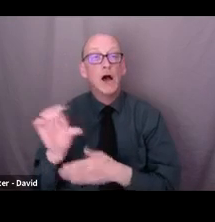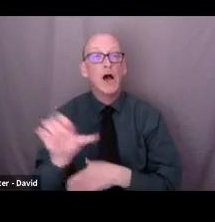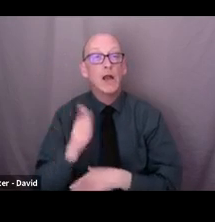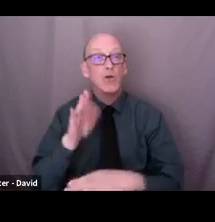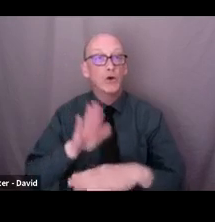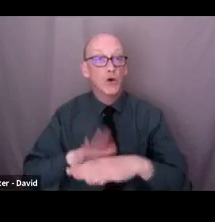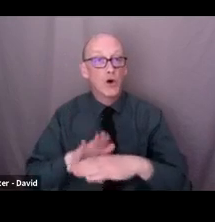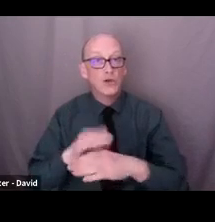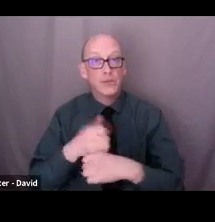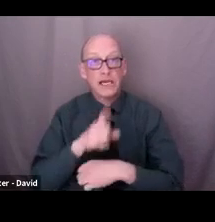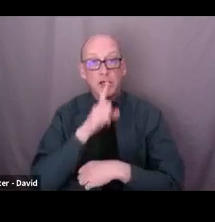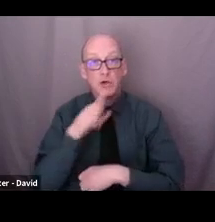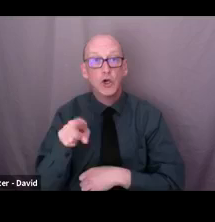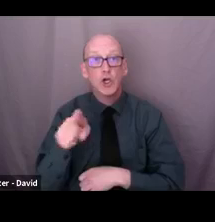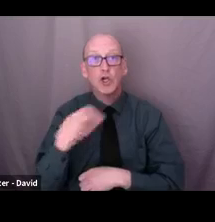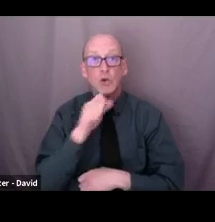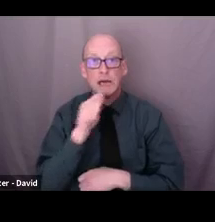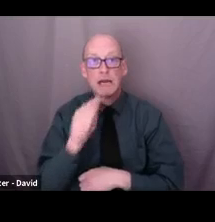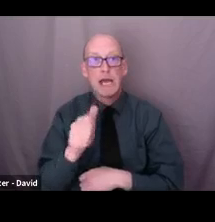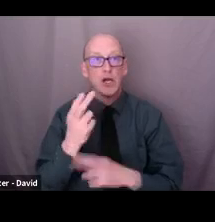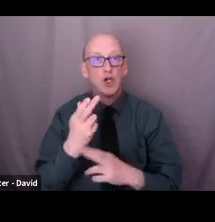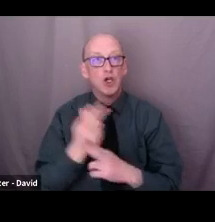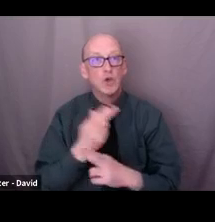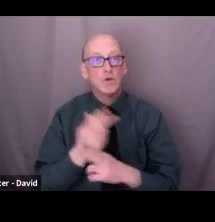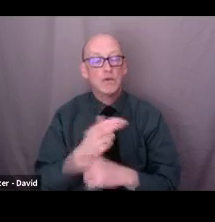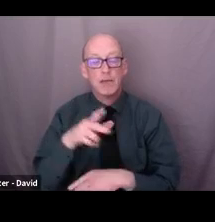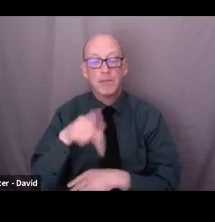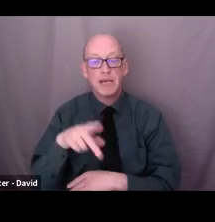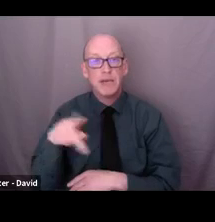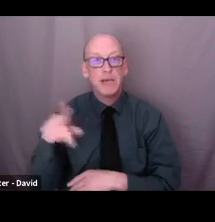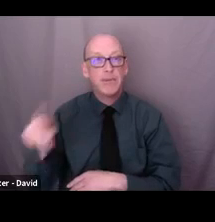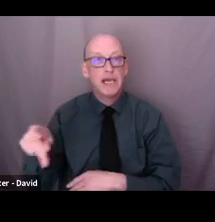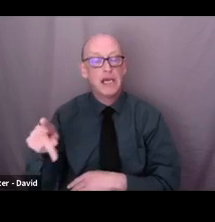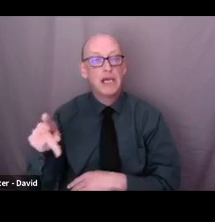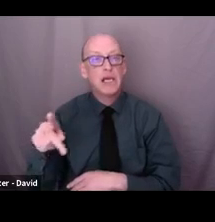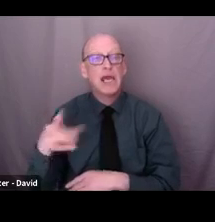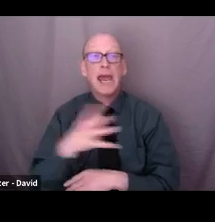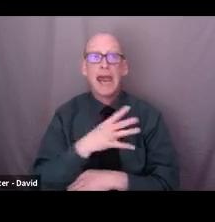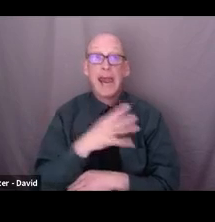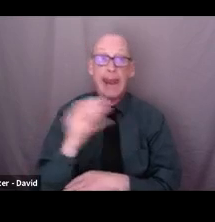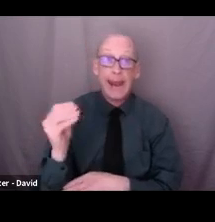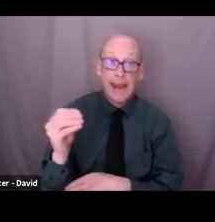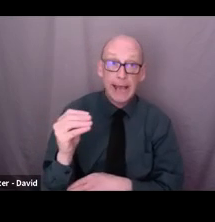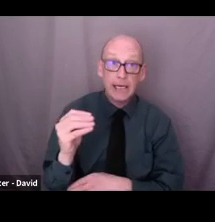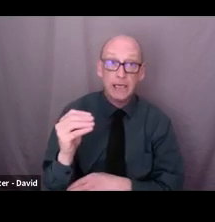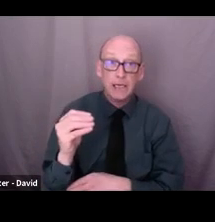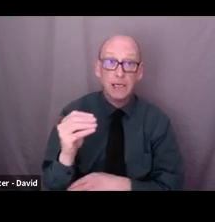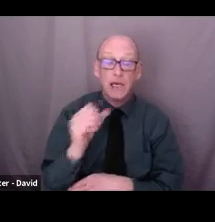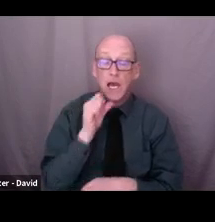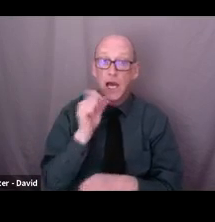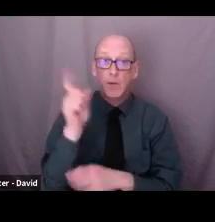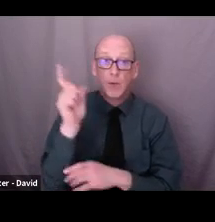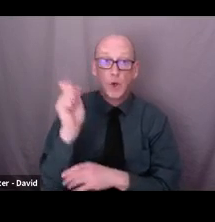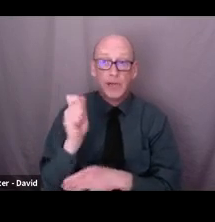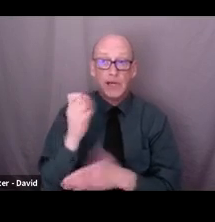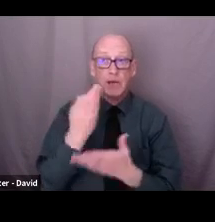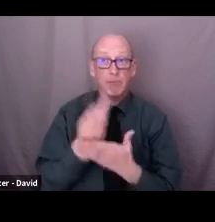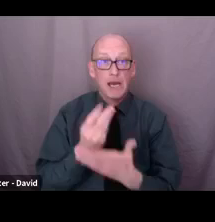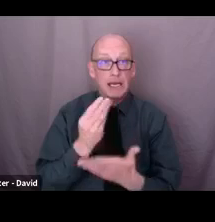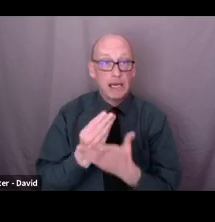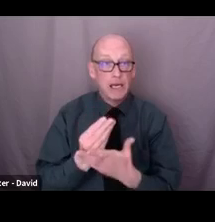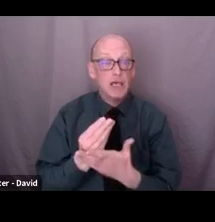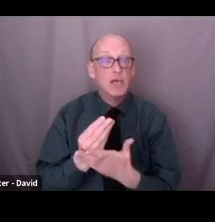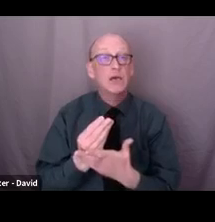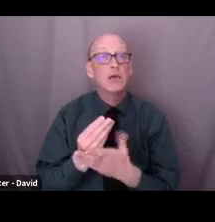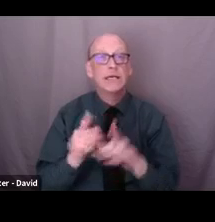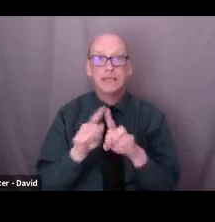sure that you are not using the Paycheck Protection Program and the unemployment funds